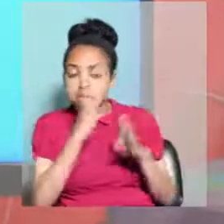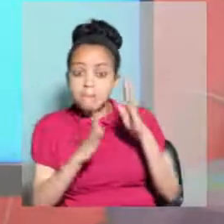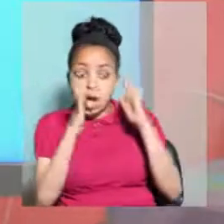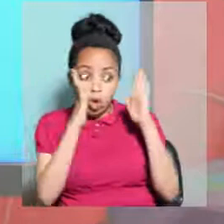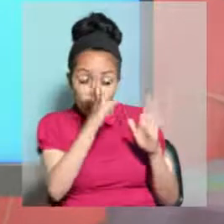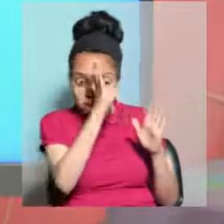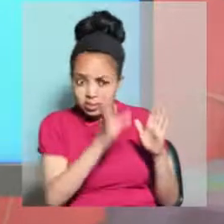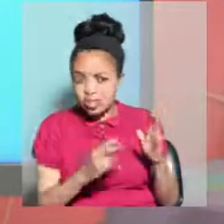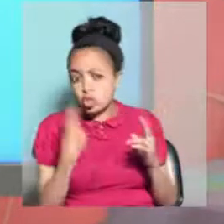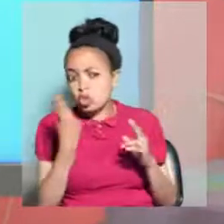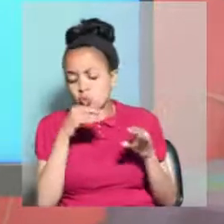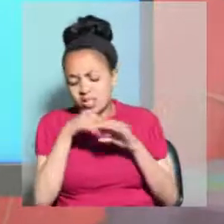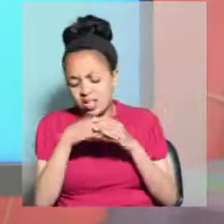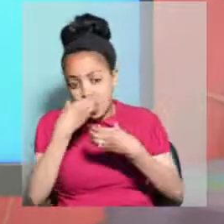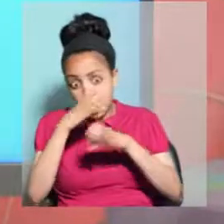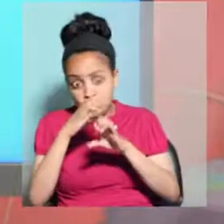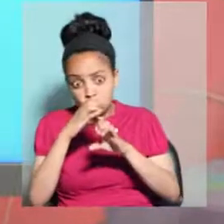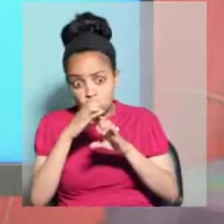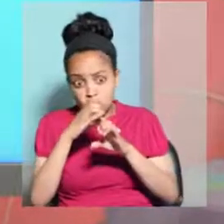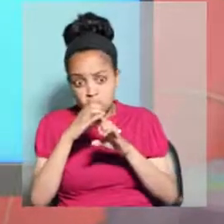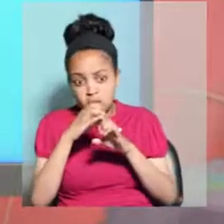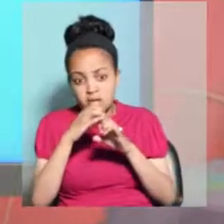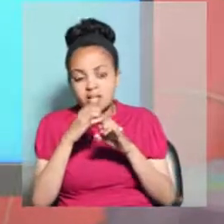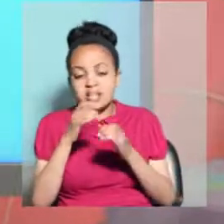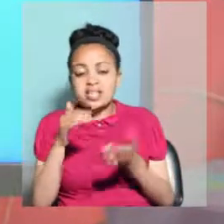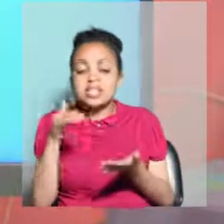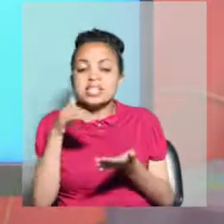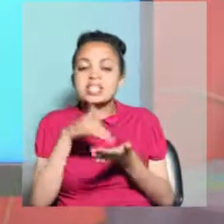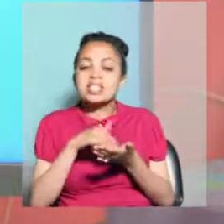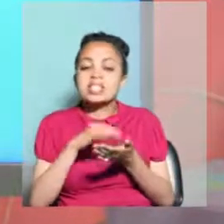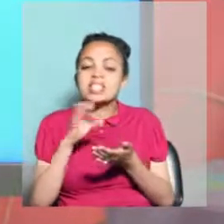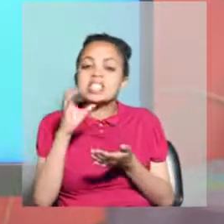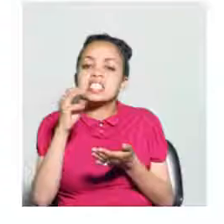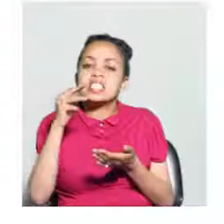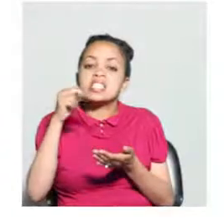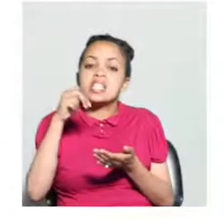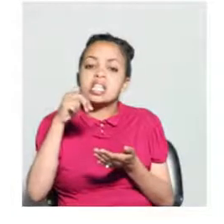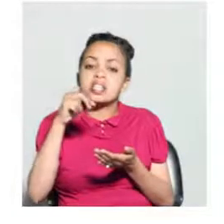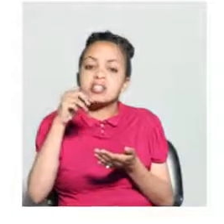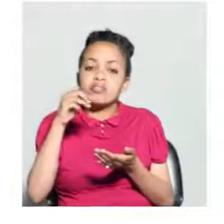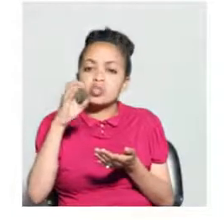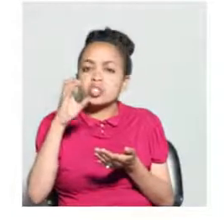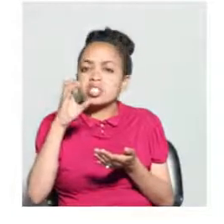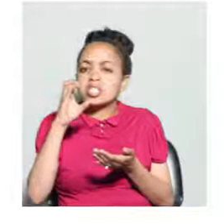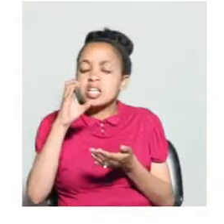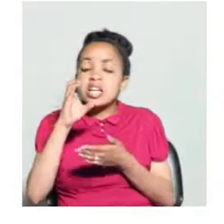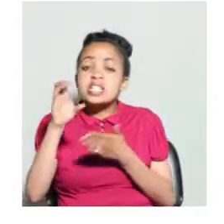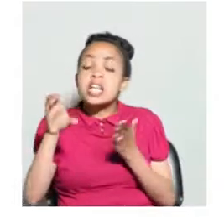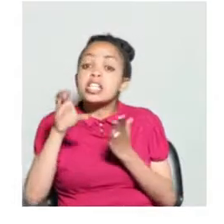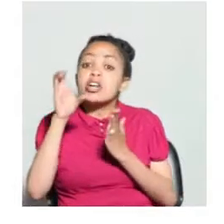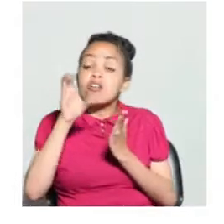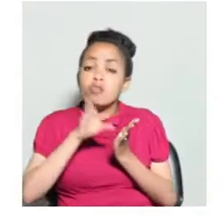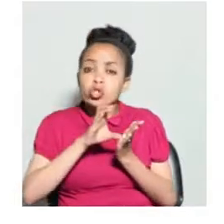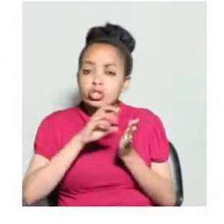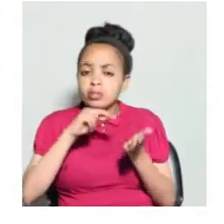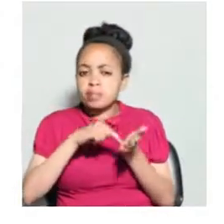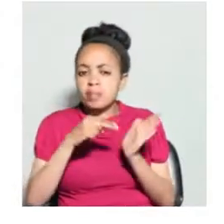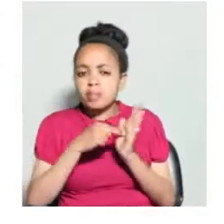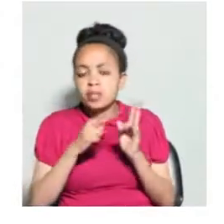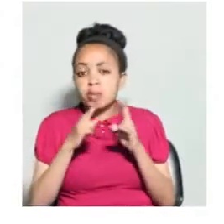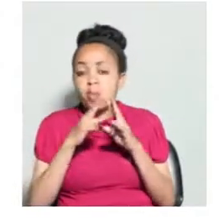biologists use in laboratory is centrifuge. Centrifuge is a